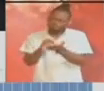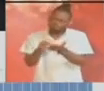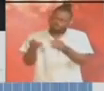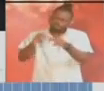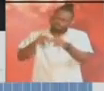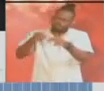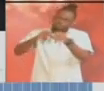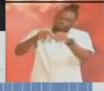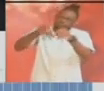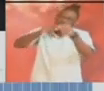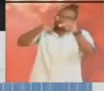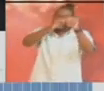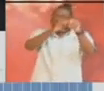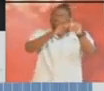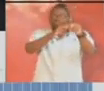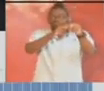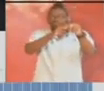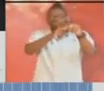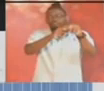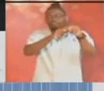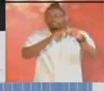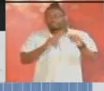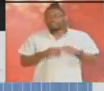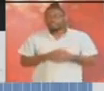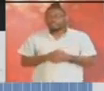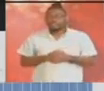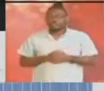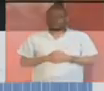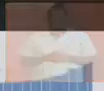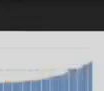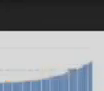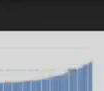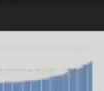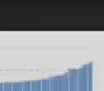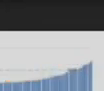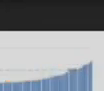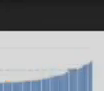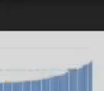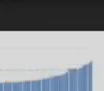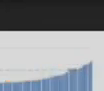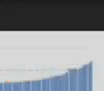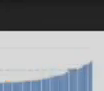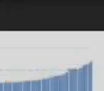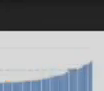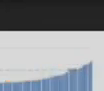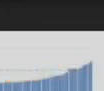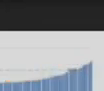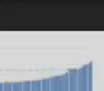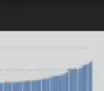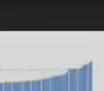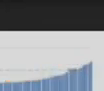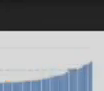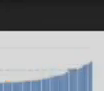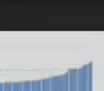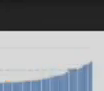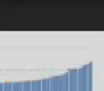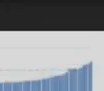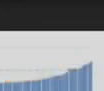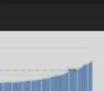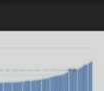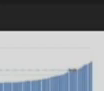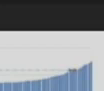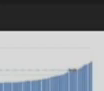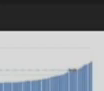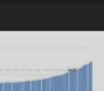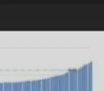because of the square at the top right is that just beyond April the 5th, we are seeing, a change in the direction